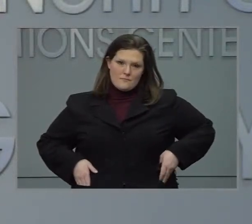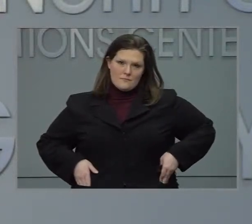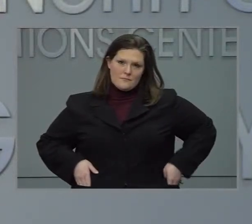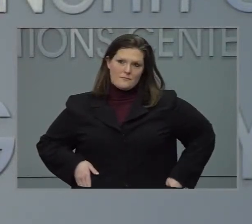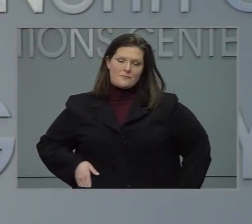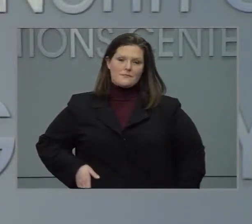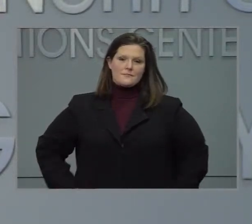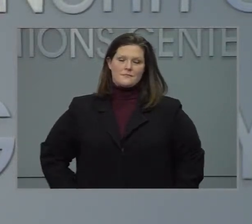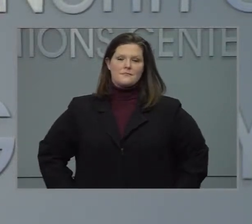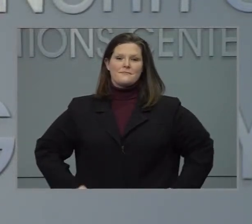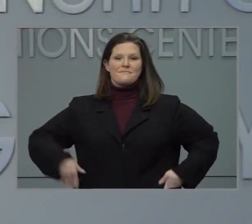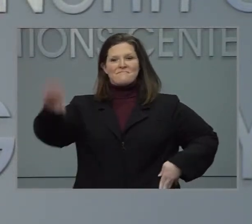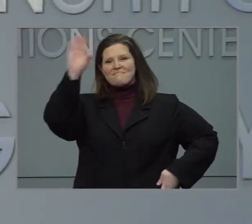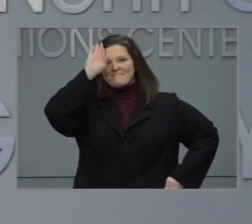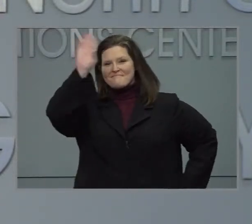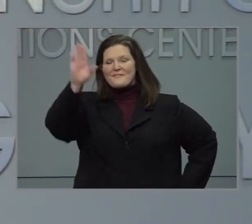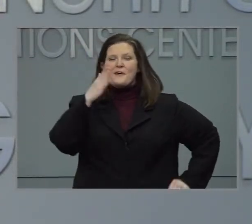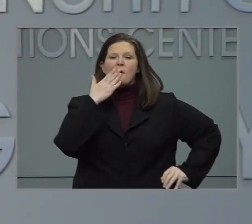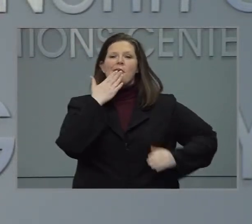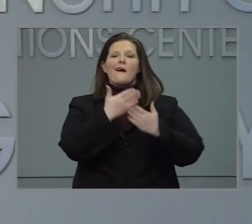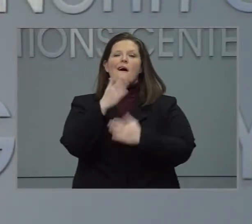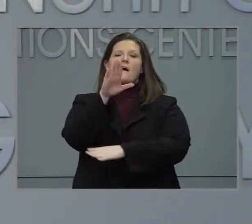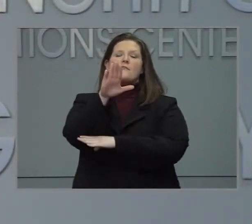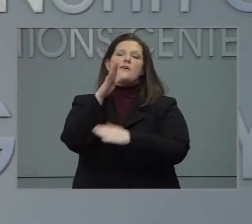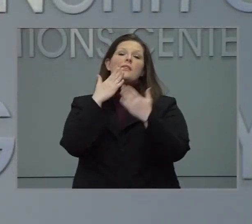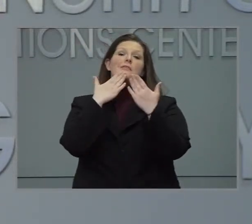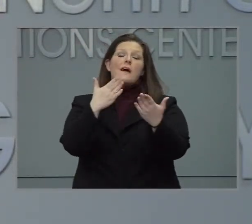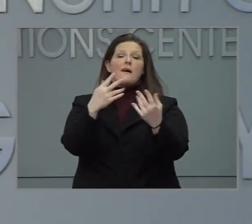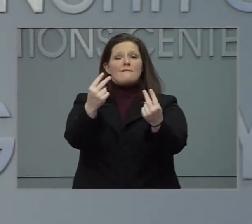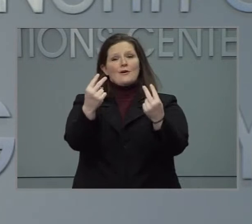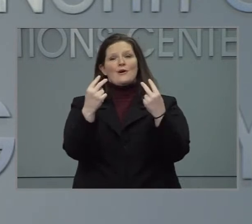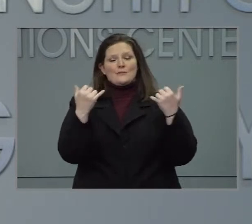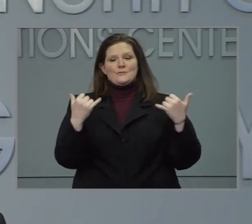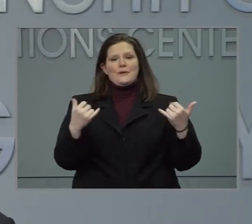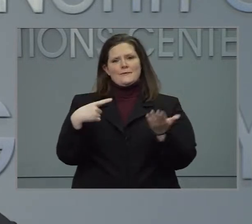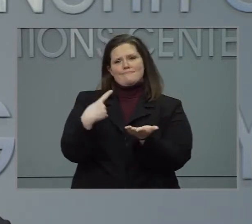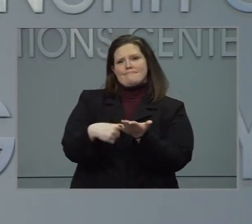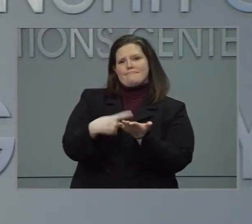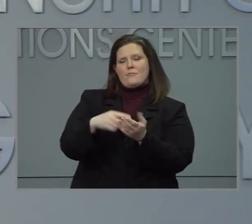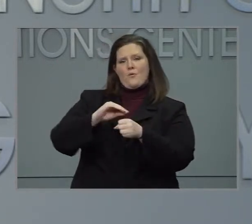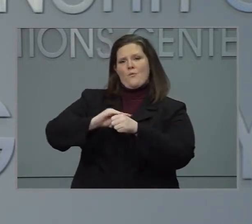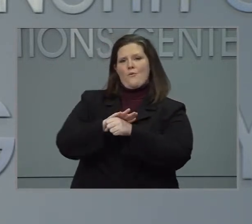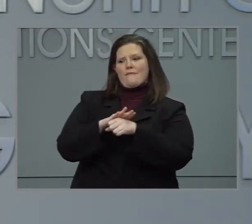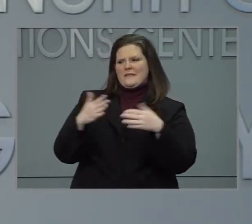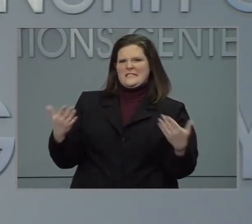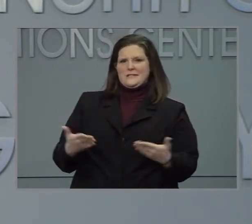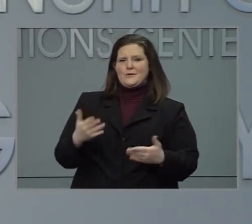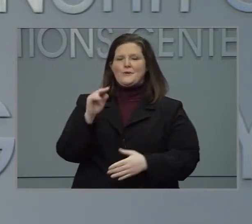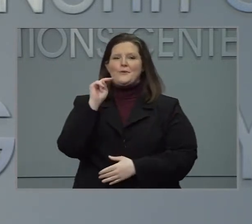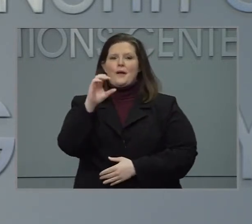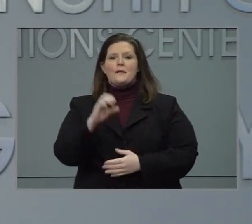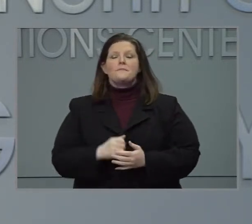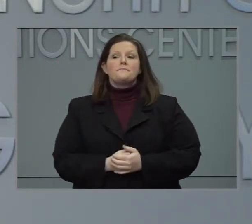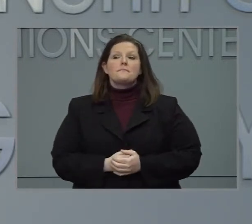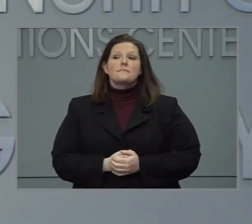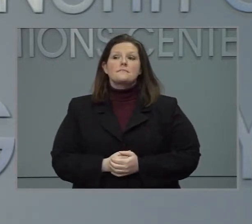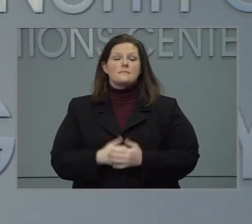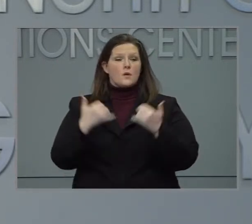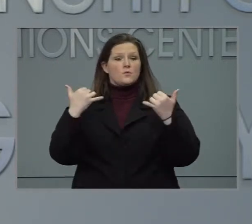Good afternoon, everybody, and thank you for joining today's update on COVID-19 in North Carolina. As of today, we've had